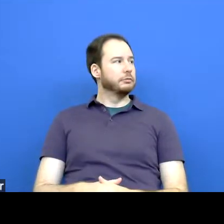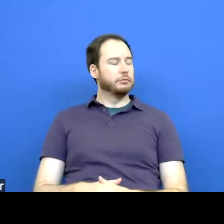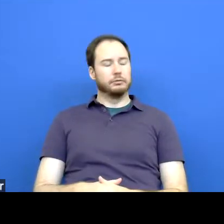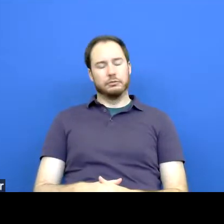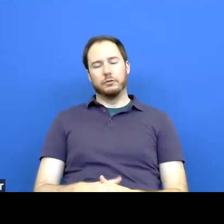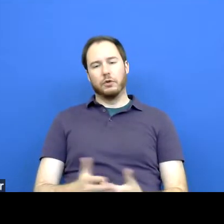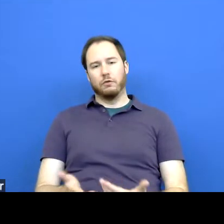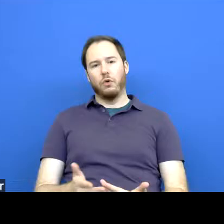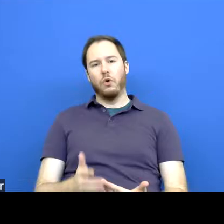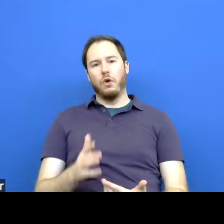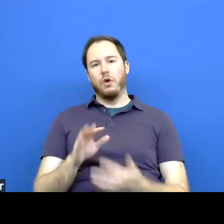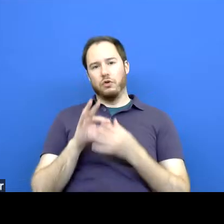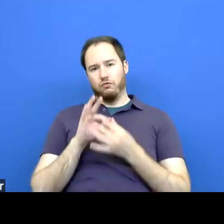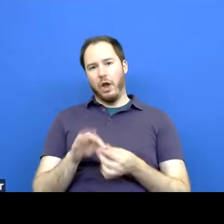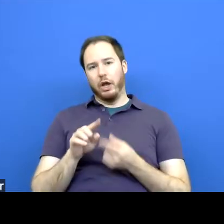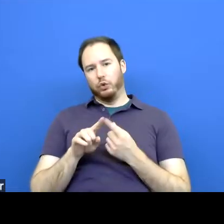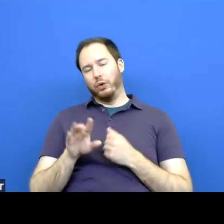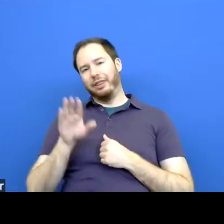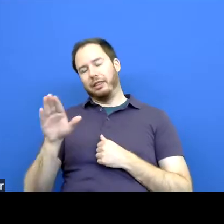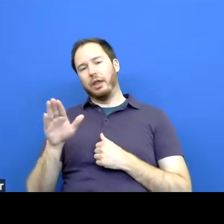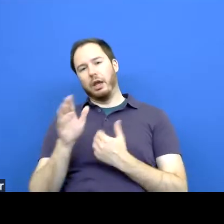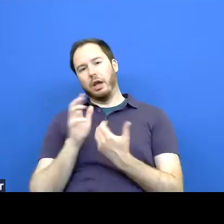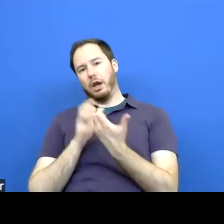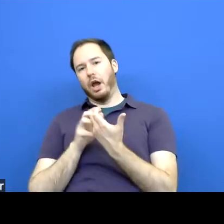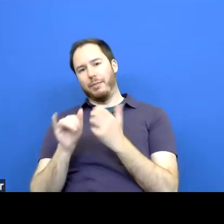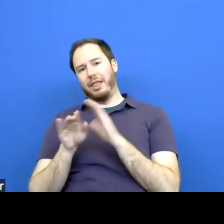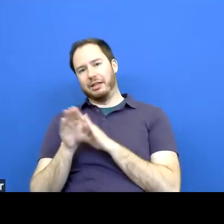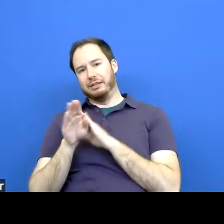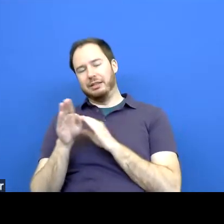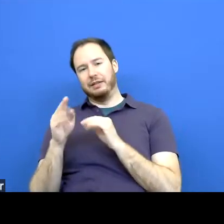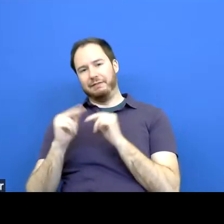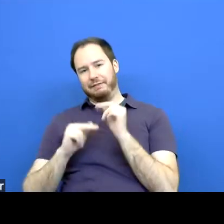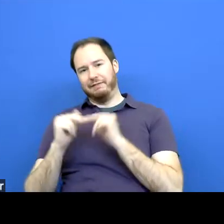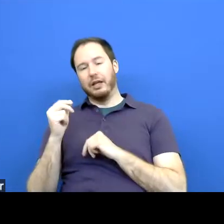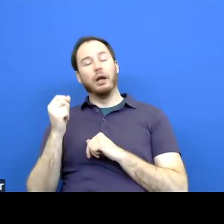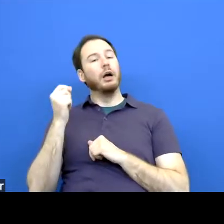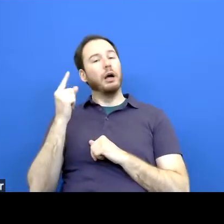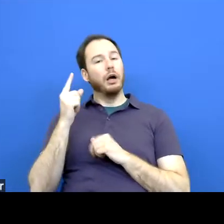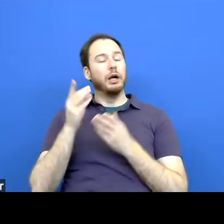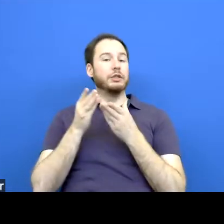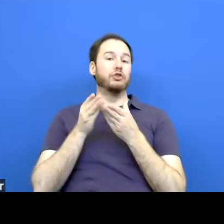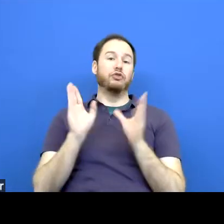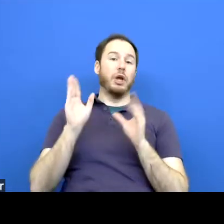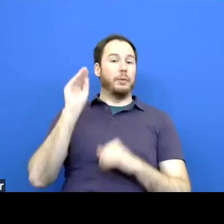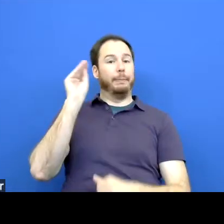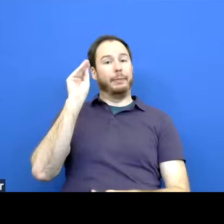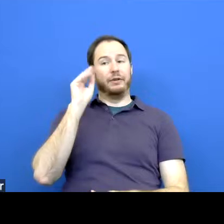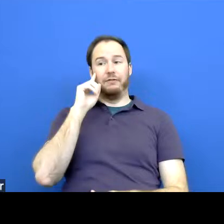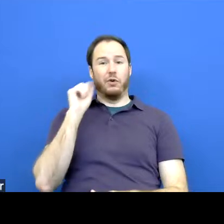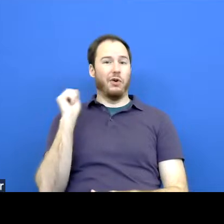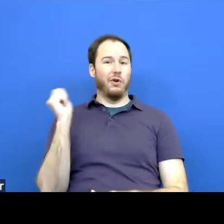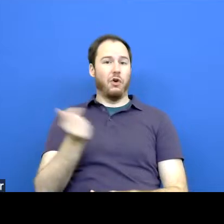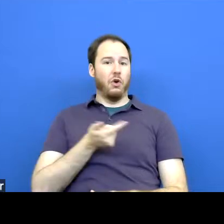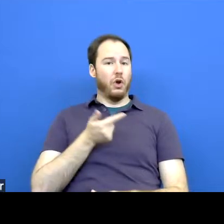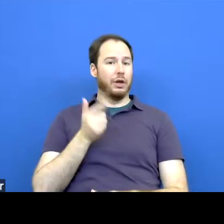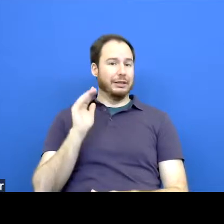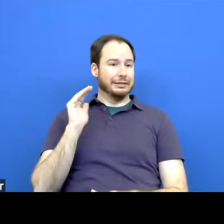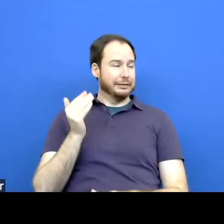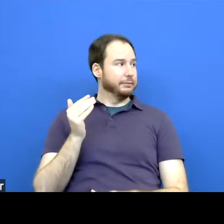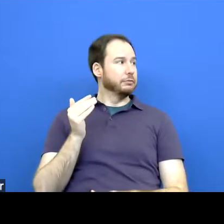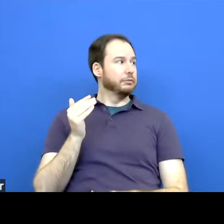Obviously this is being done to accommodate this. You know, I will say that the general opinion of pretty much everybody at